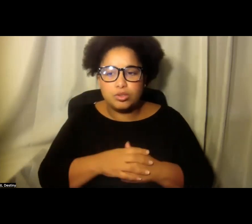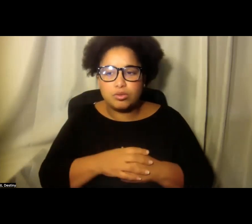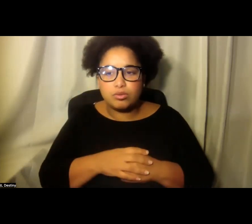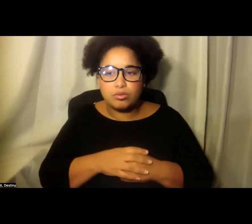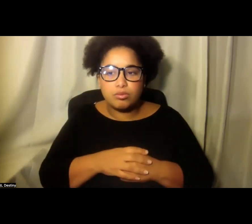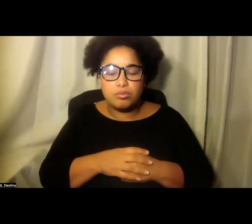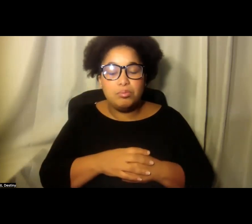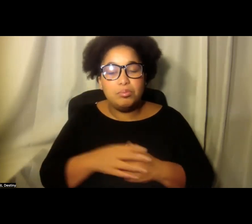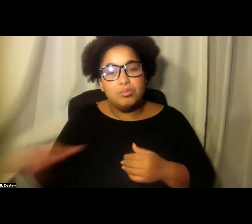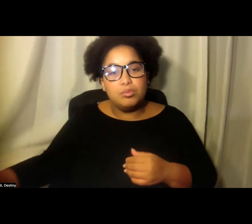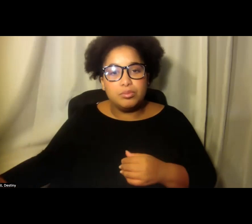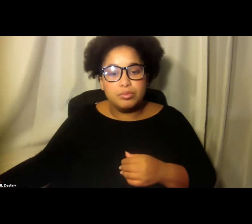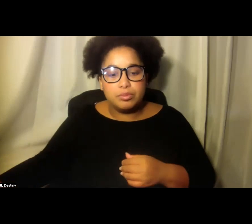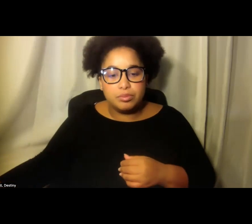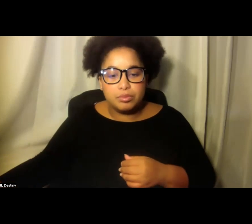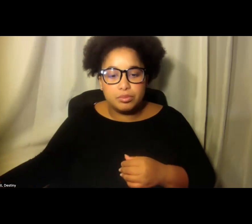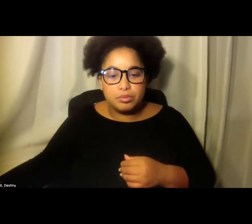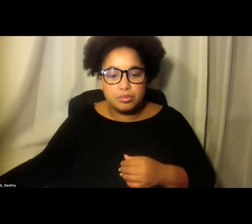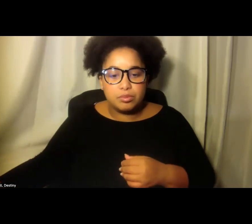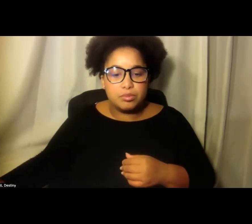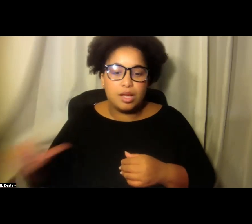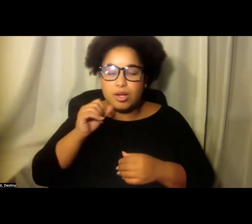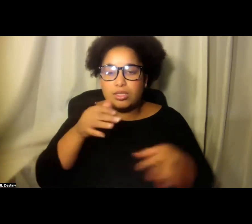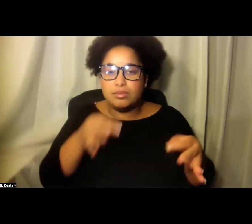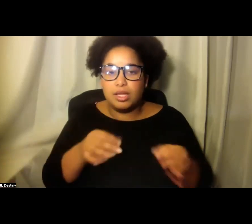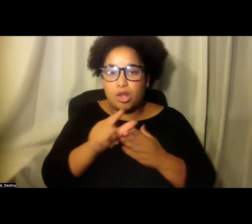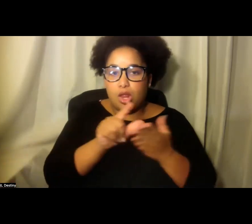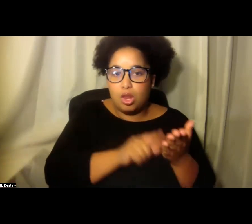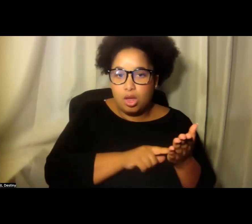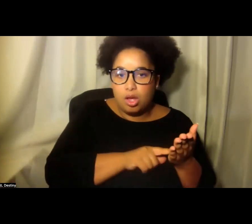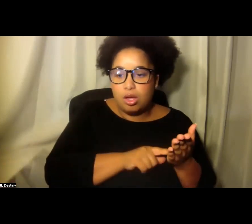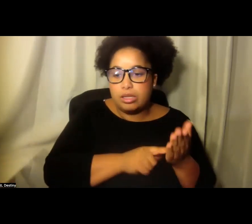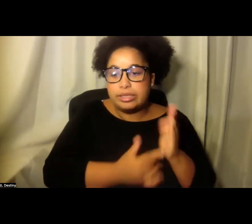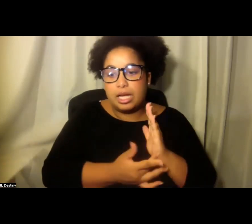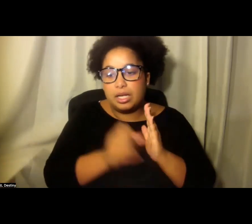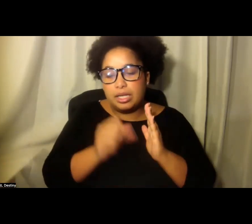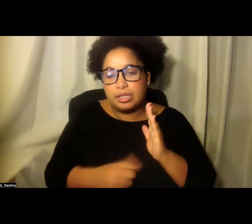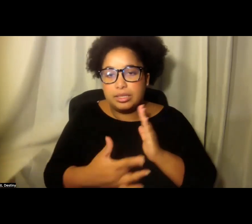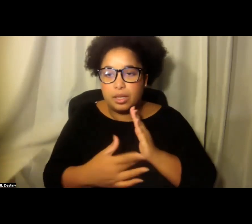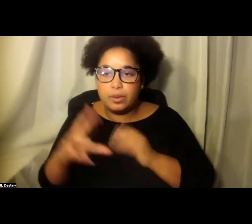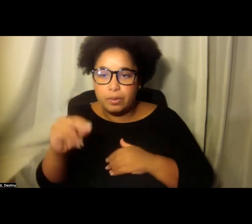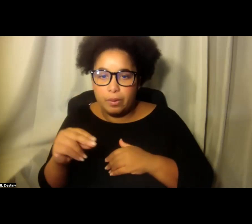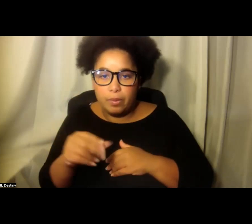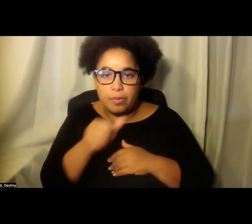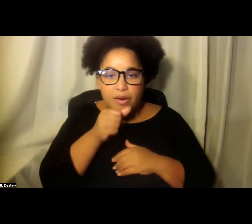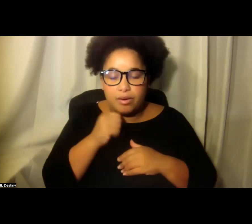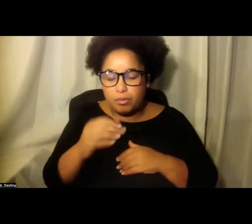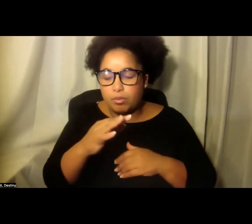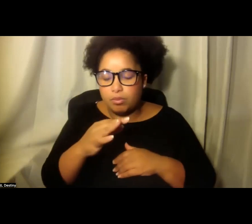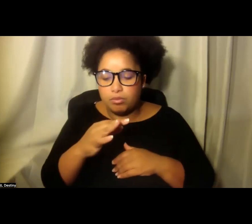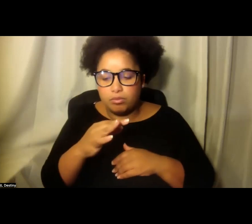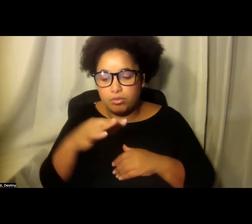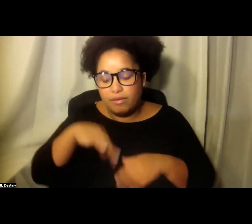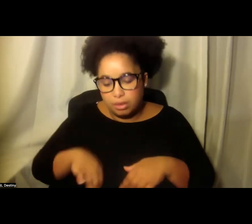it may, I'm not going to go into the law of whether or not, that is technically considered a private nonprofit or whatnot, but it